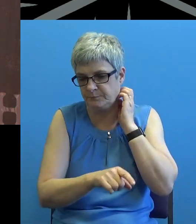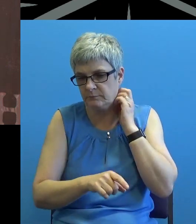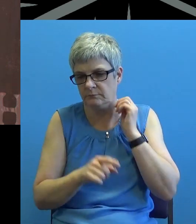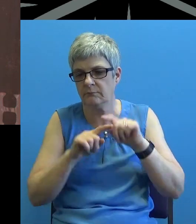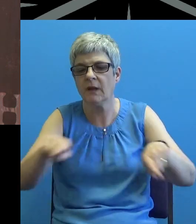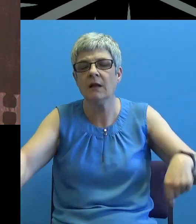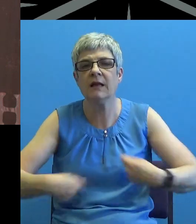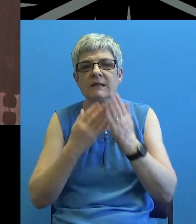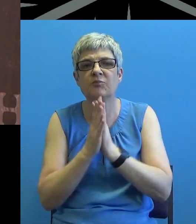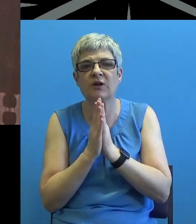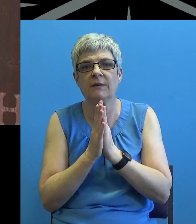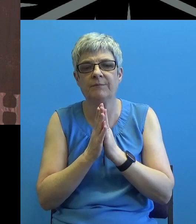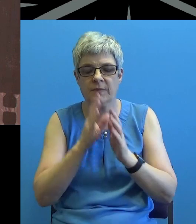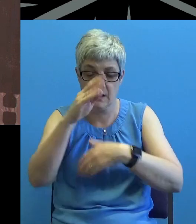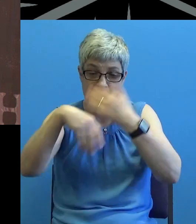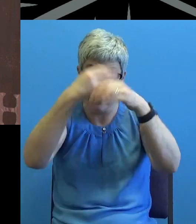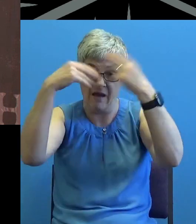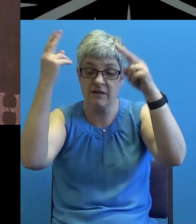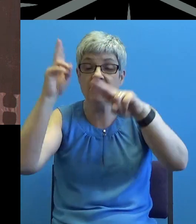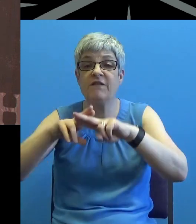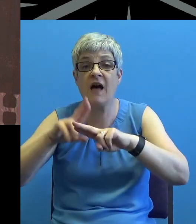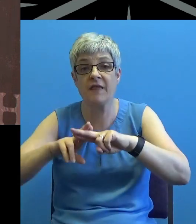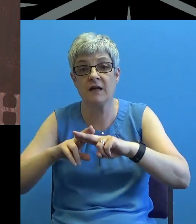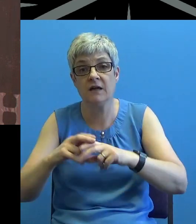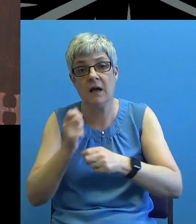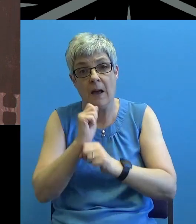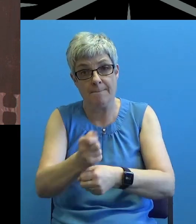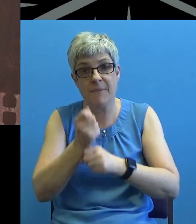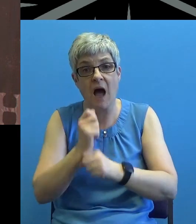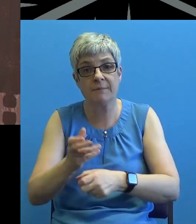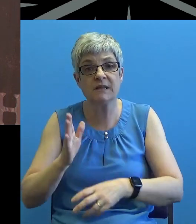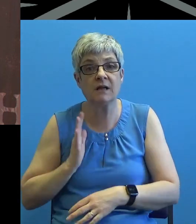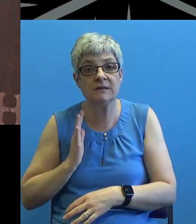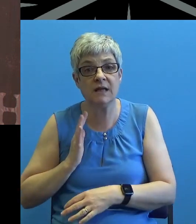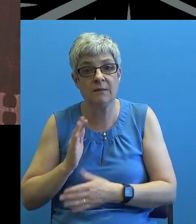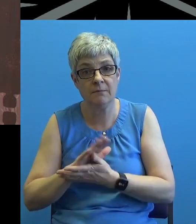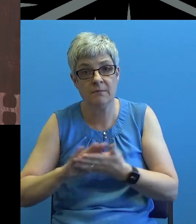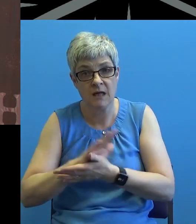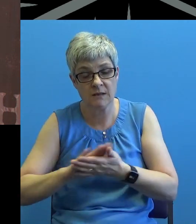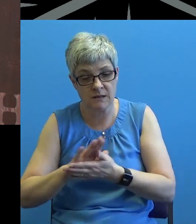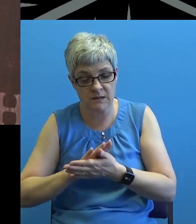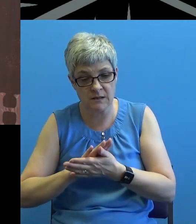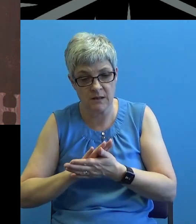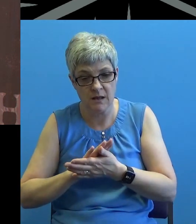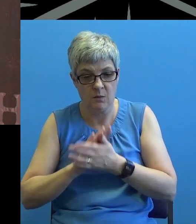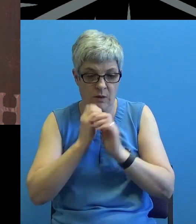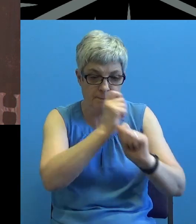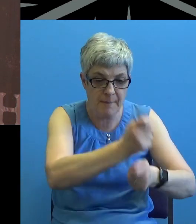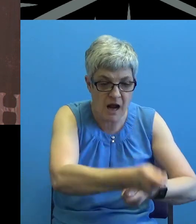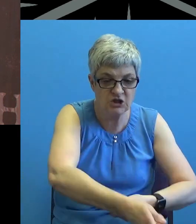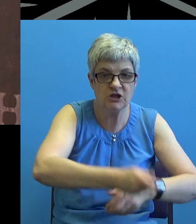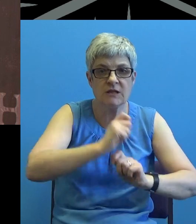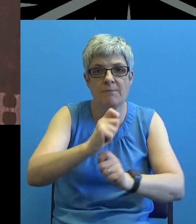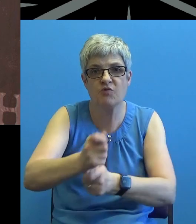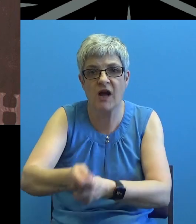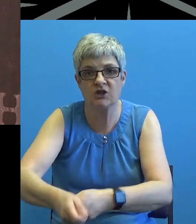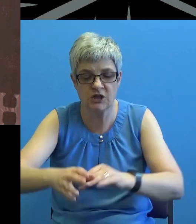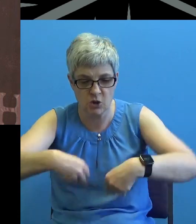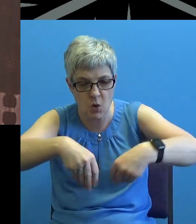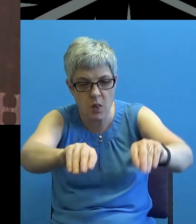Heavenly Father, Palm Sunday is a time where we lay down our branches and lay down our